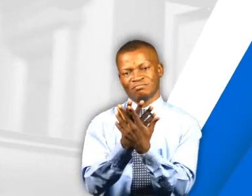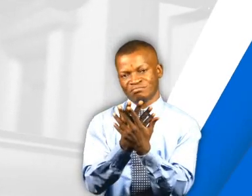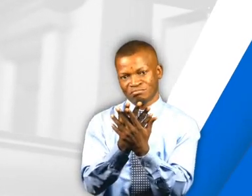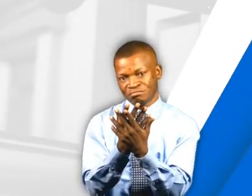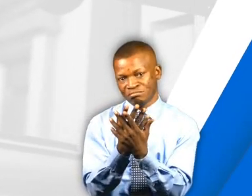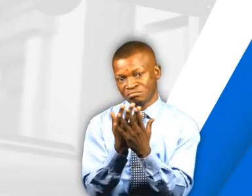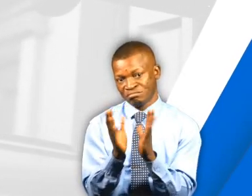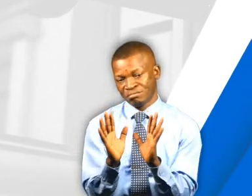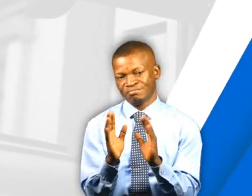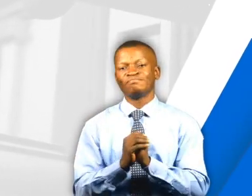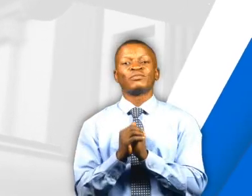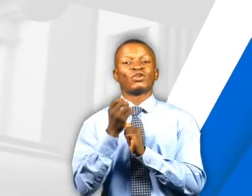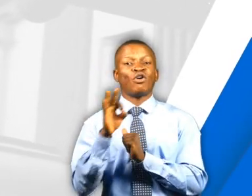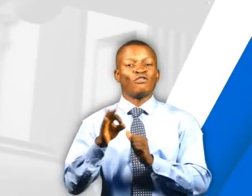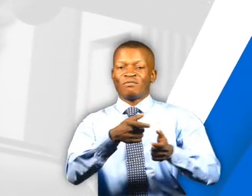490 convictions